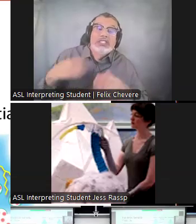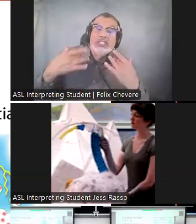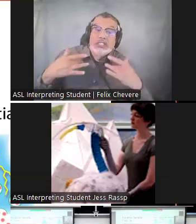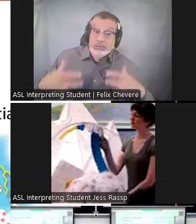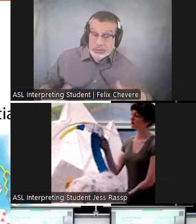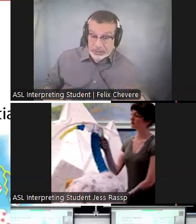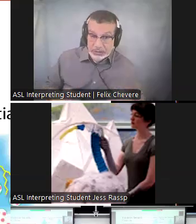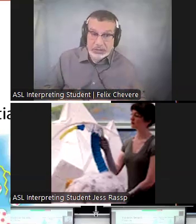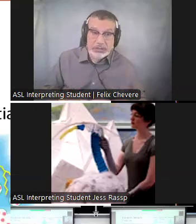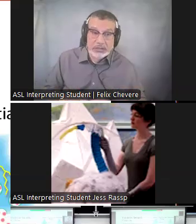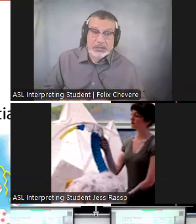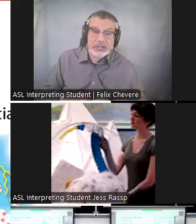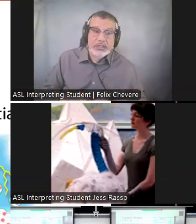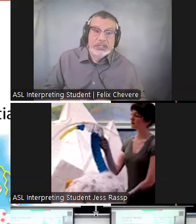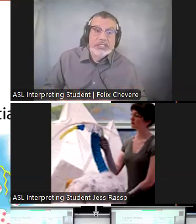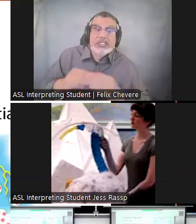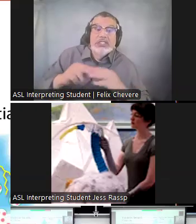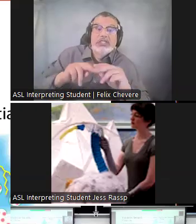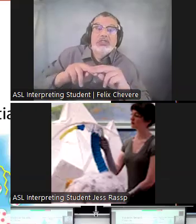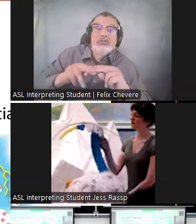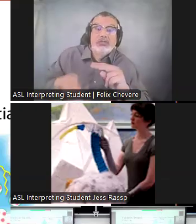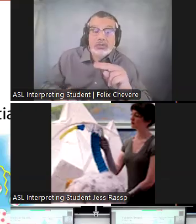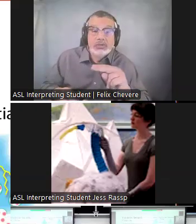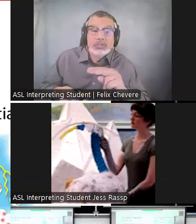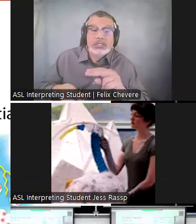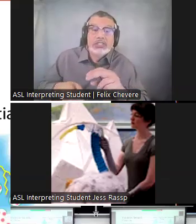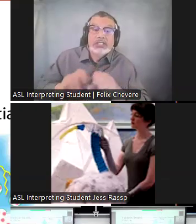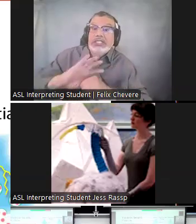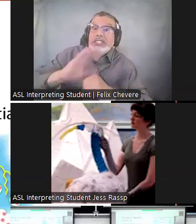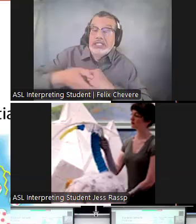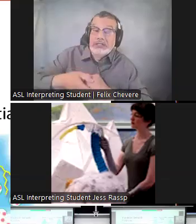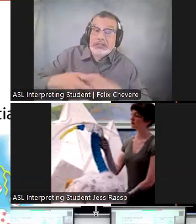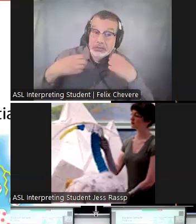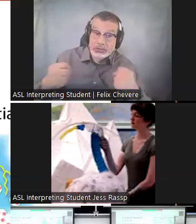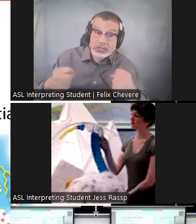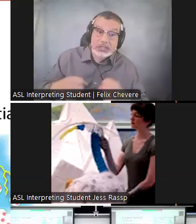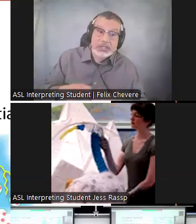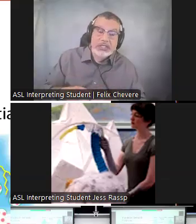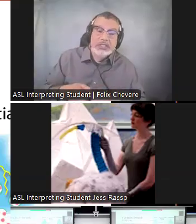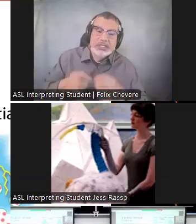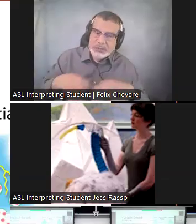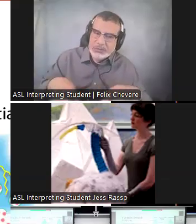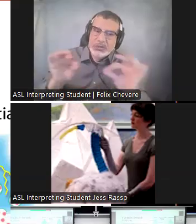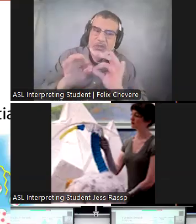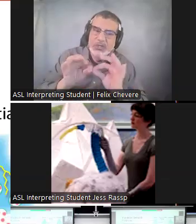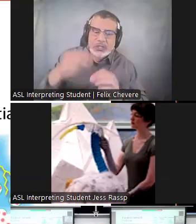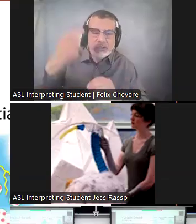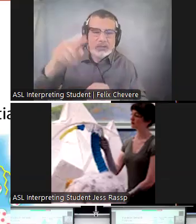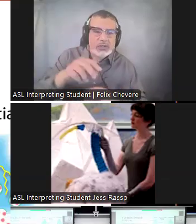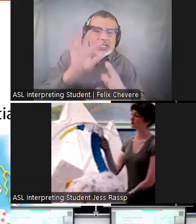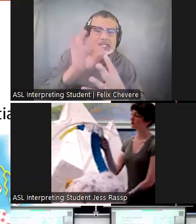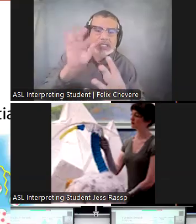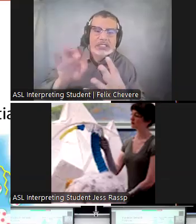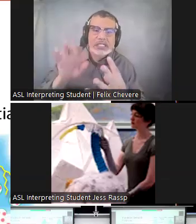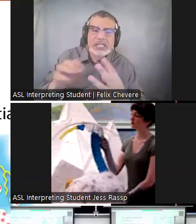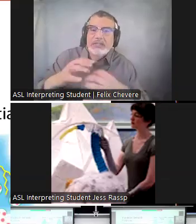depression. This is reducing the synaptic strength, right? And it's essential for selective weakening, which you